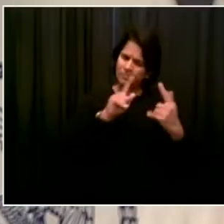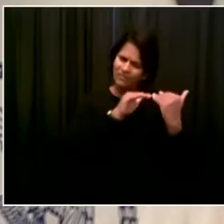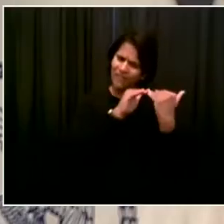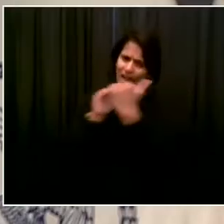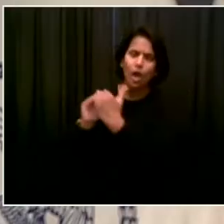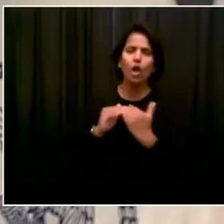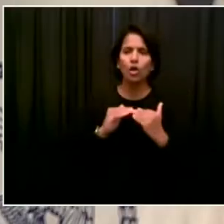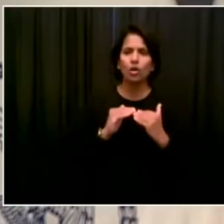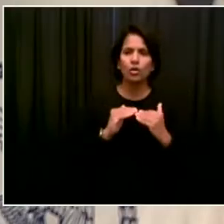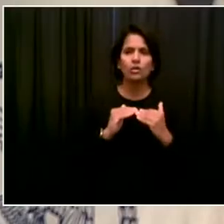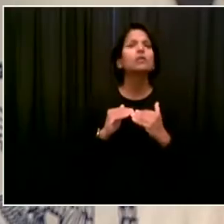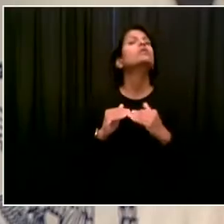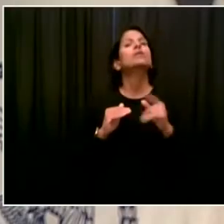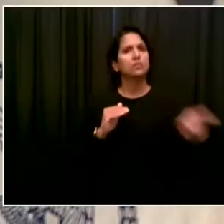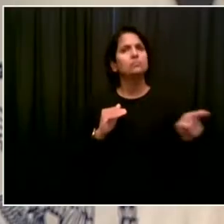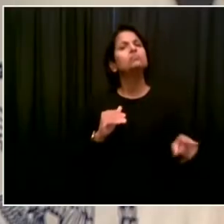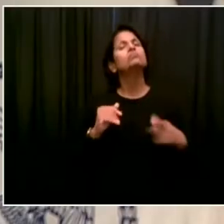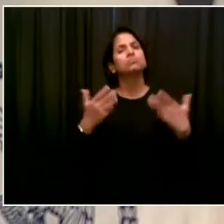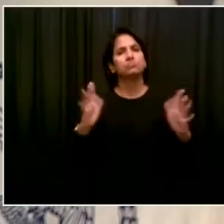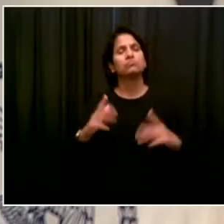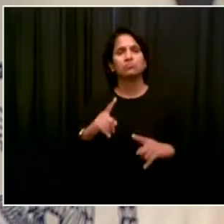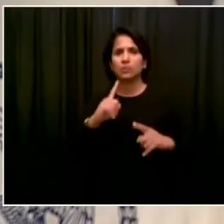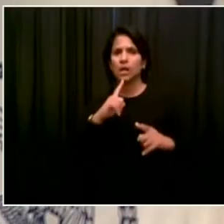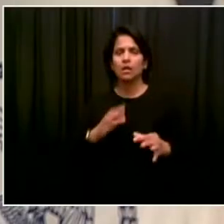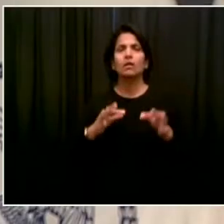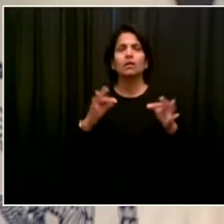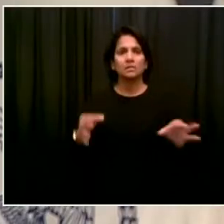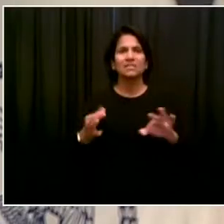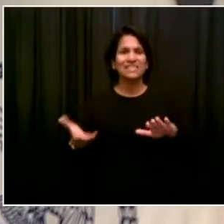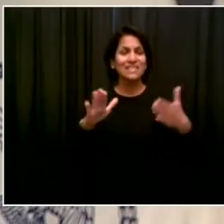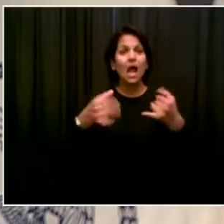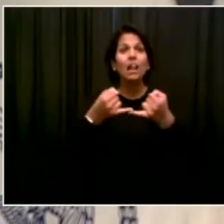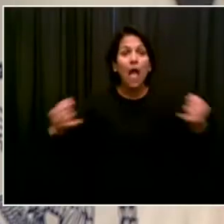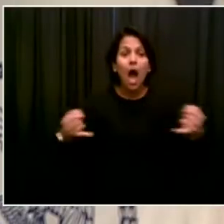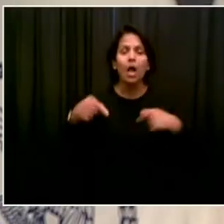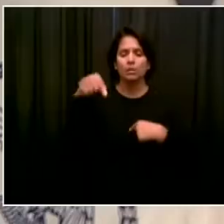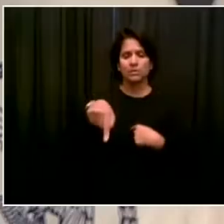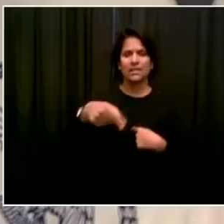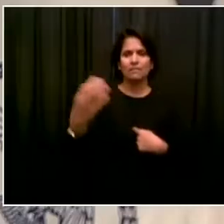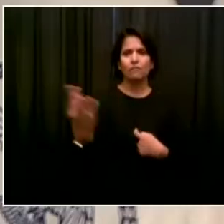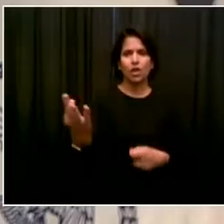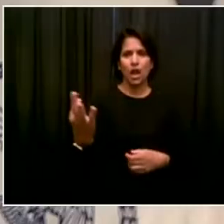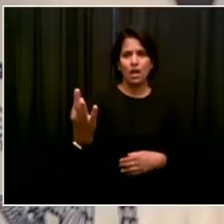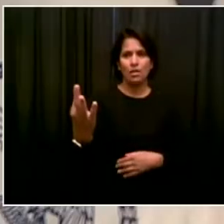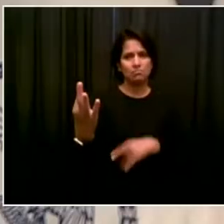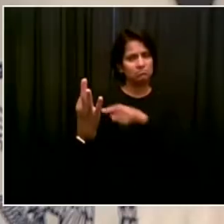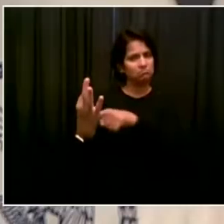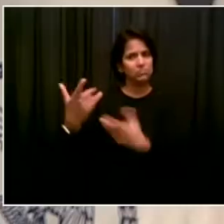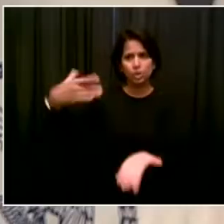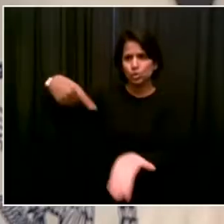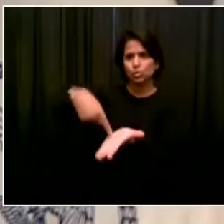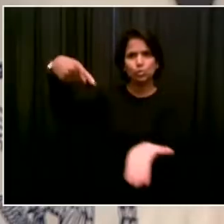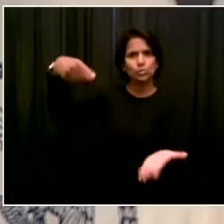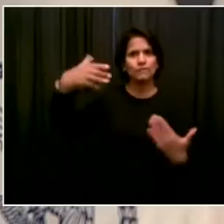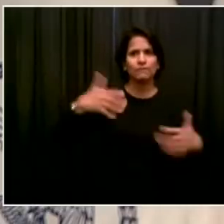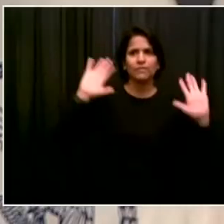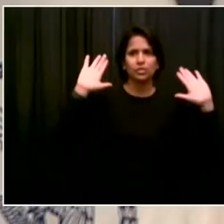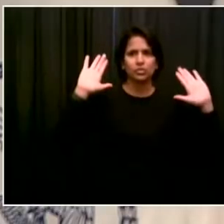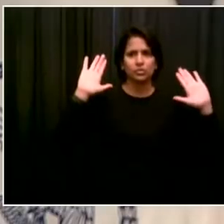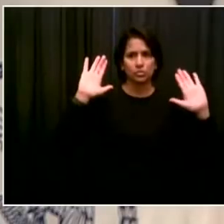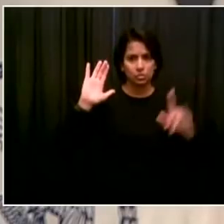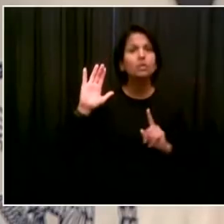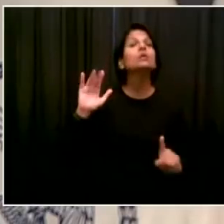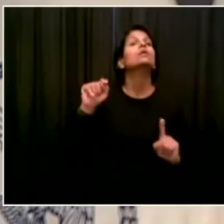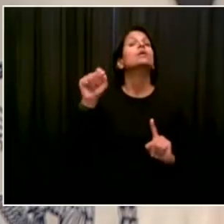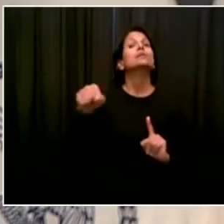continue on your work. If you don't, you go on leave without pay. We want you to correct. We want you to come back. We want you to get vaccinated.